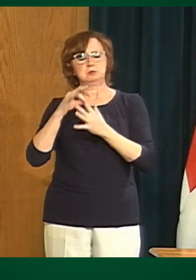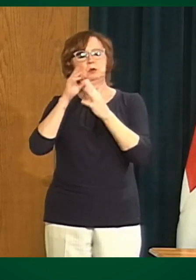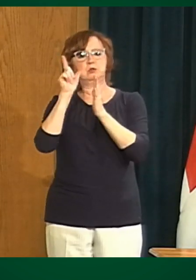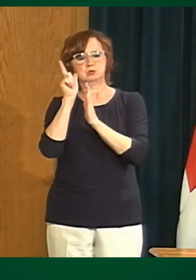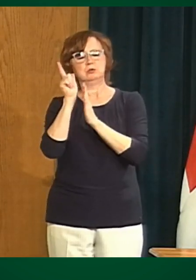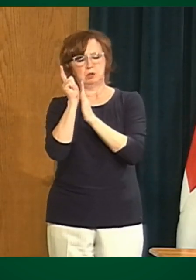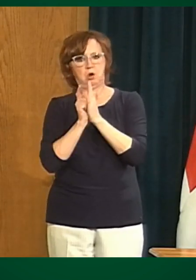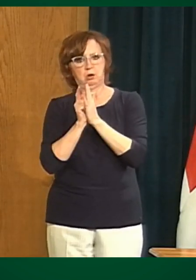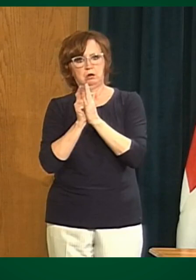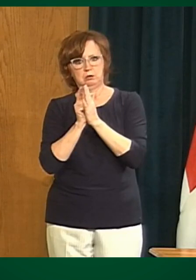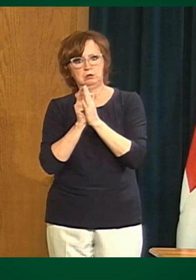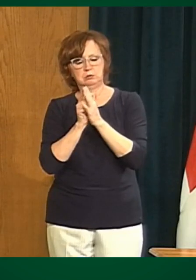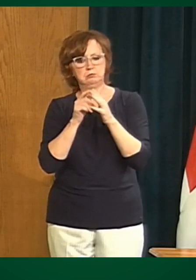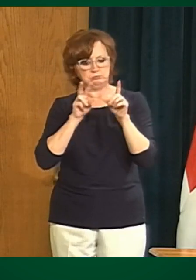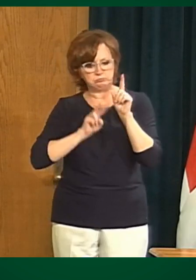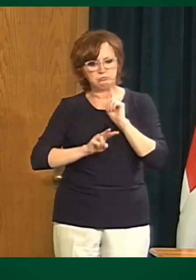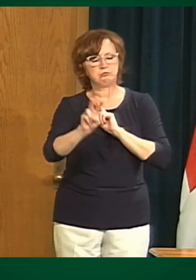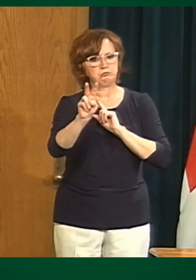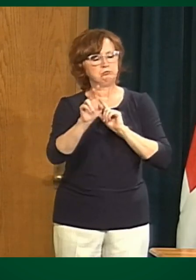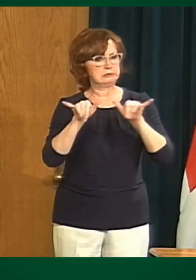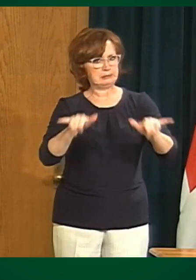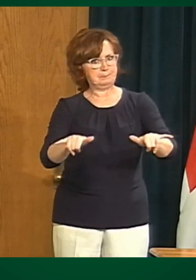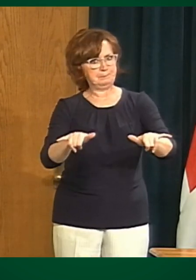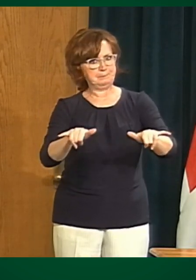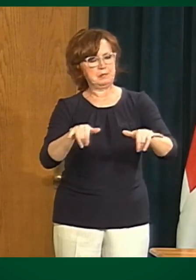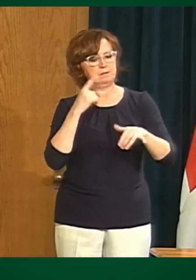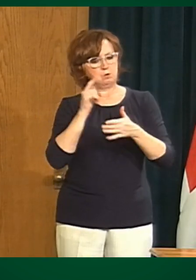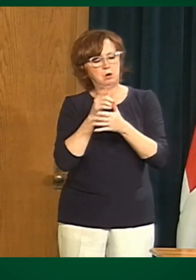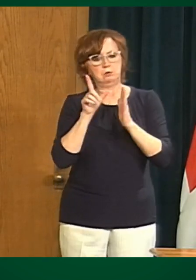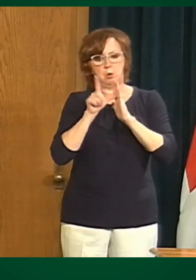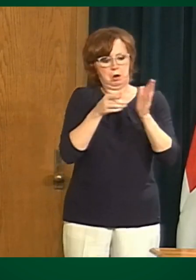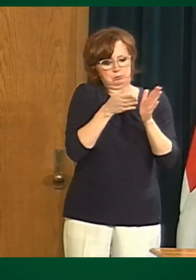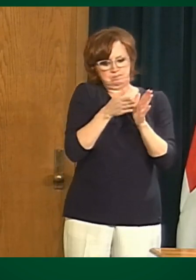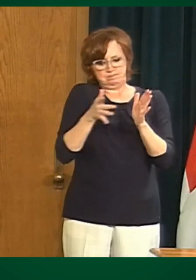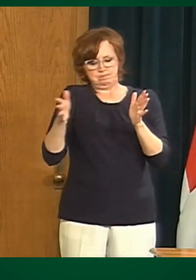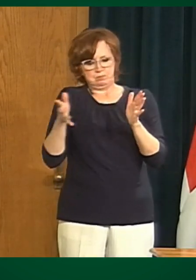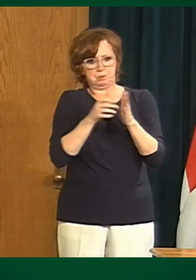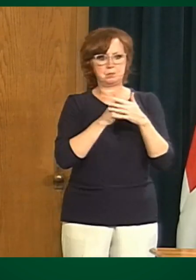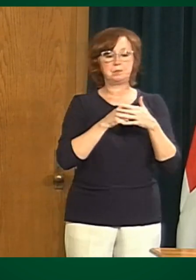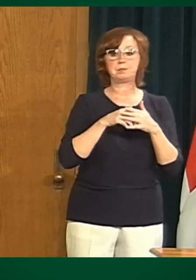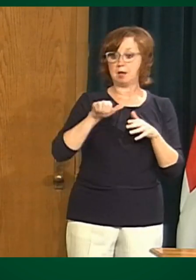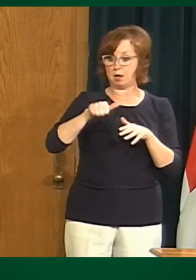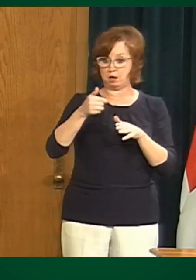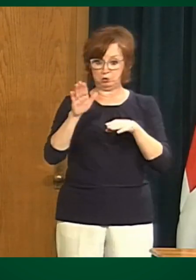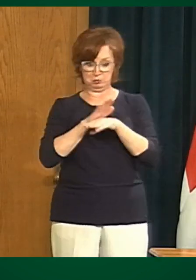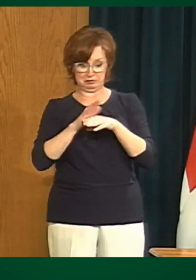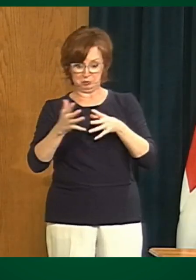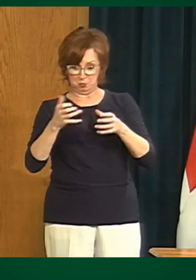for the foreseeable future. All other businesses not on the allowable list, they